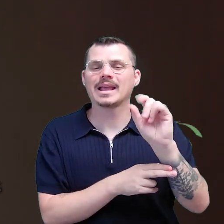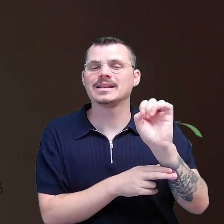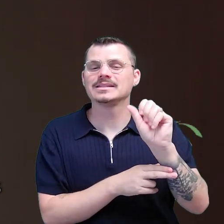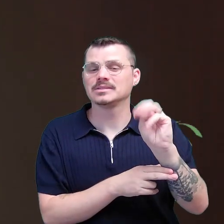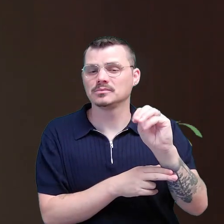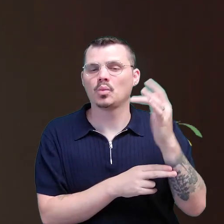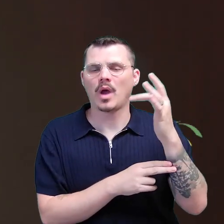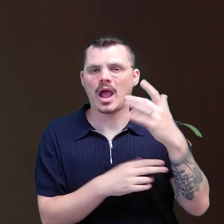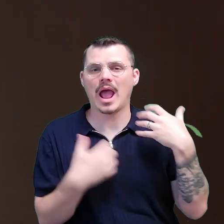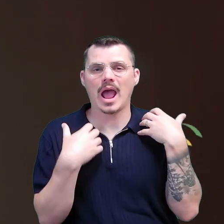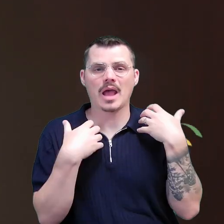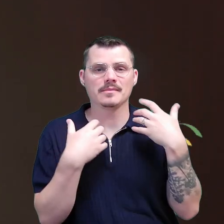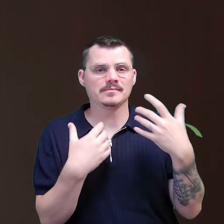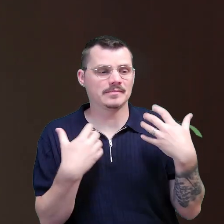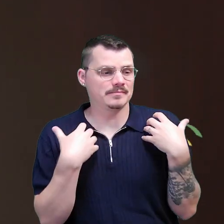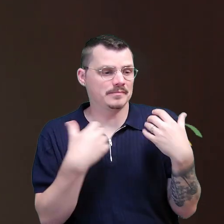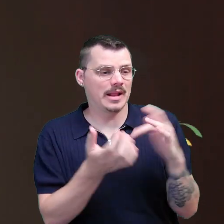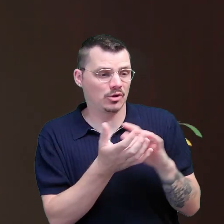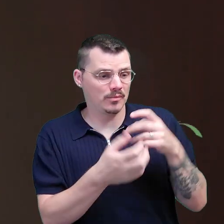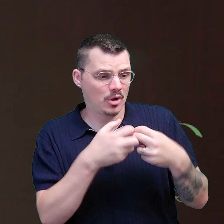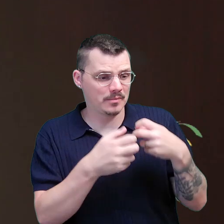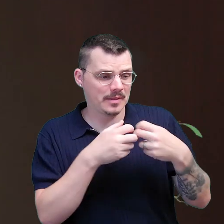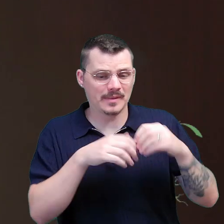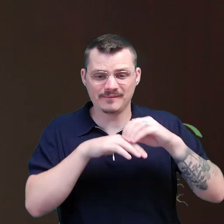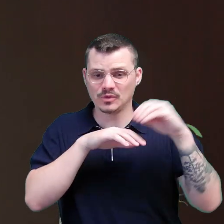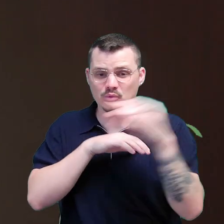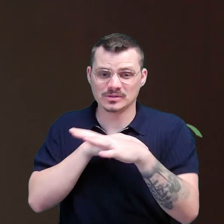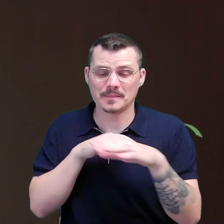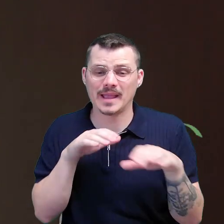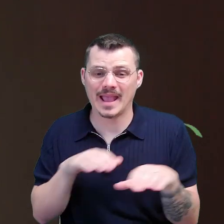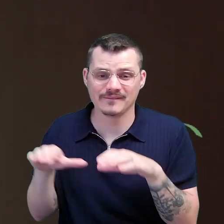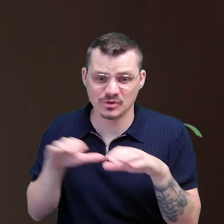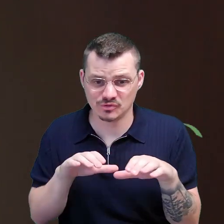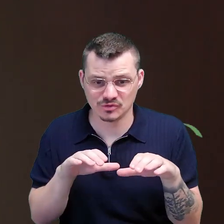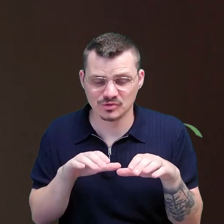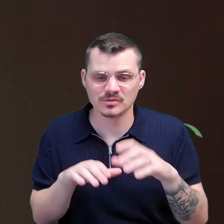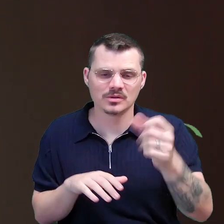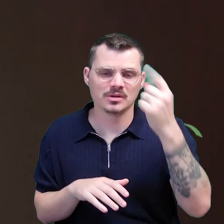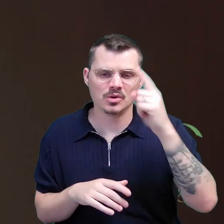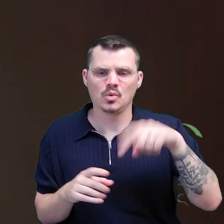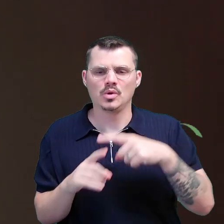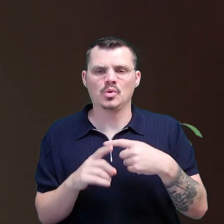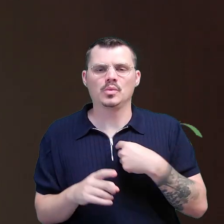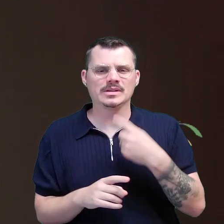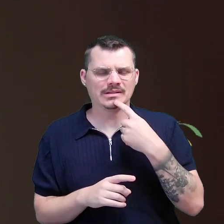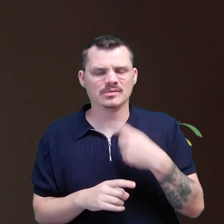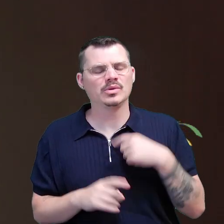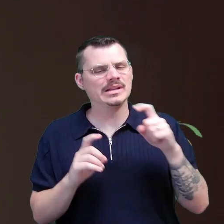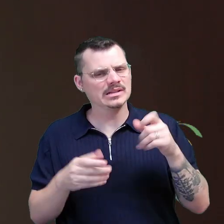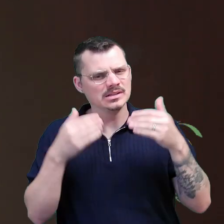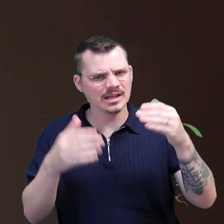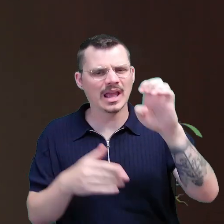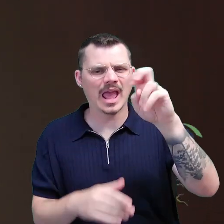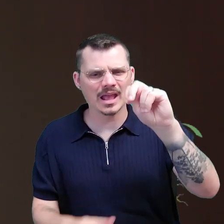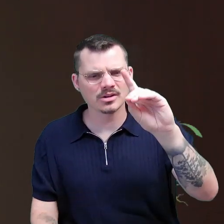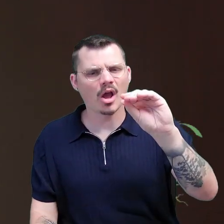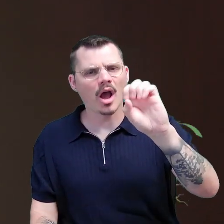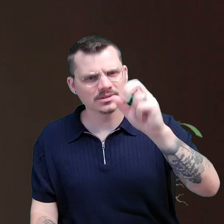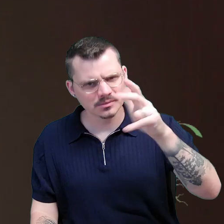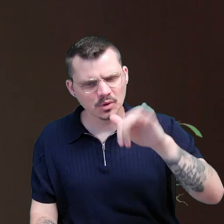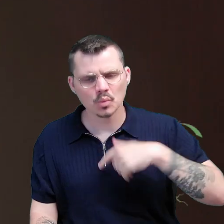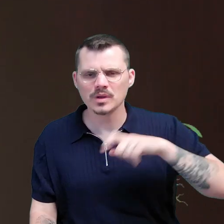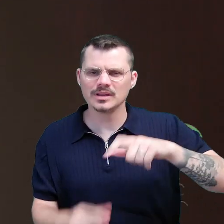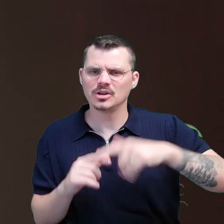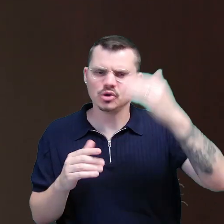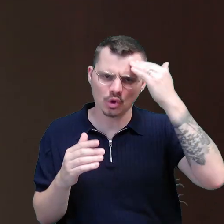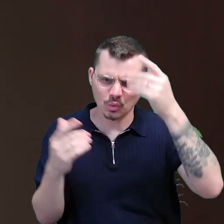health problems influence a person's behavior. When we said, we really need an endoscopy. We need to know